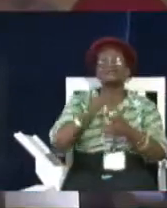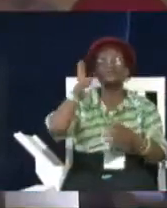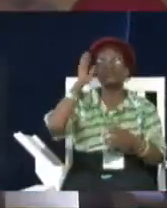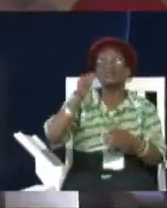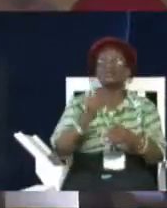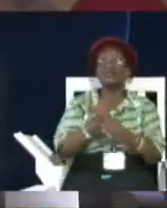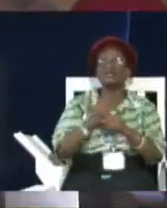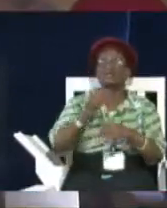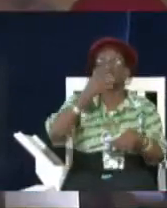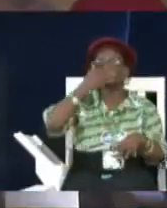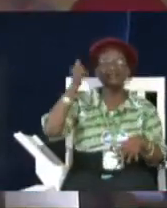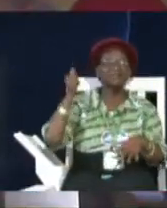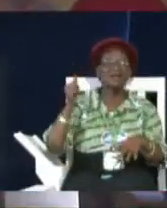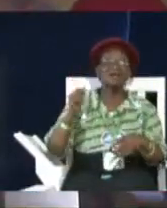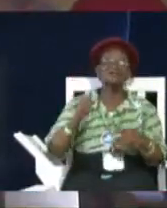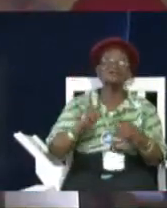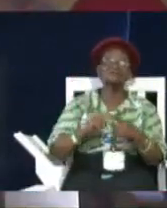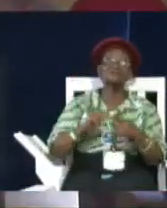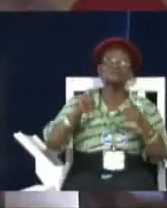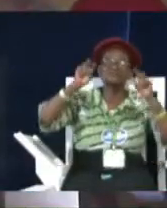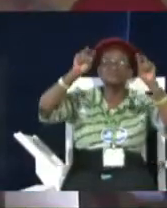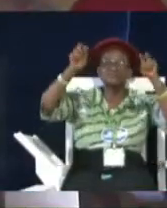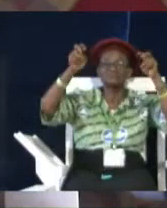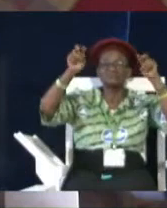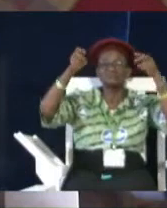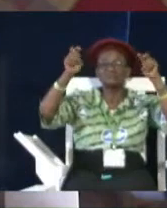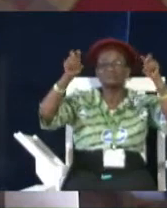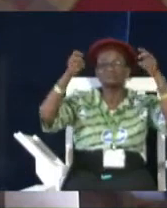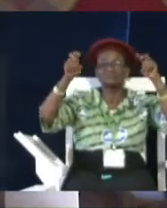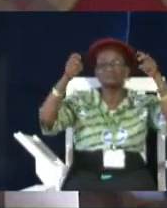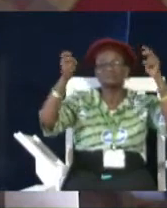Tonight, I'll be speaking to you for a few minutes,